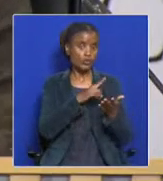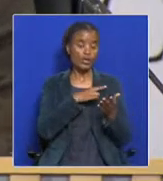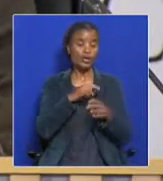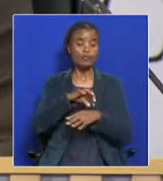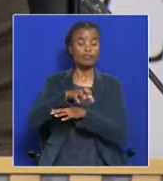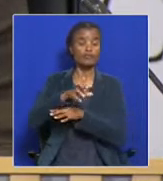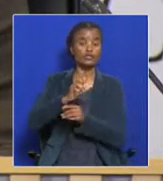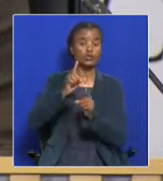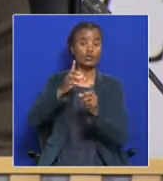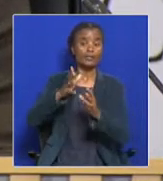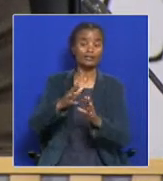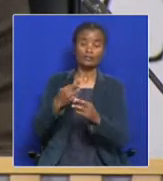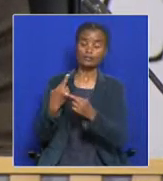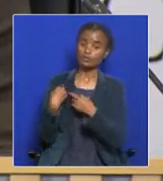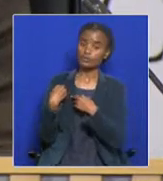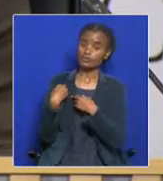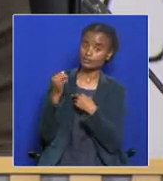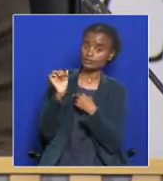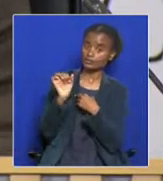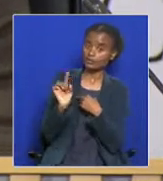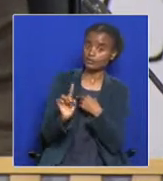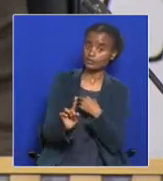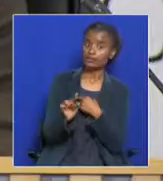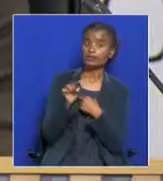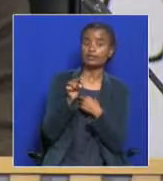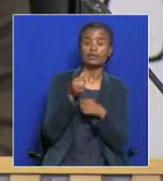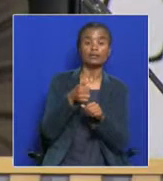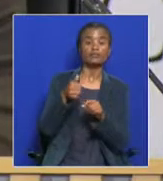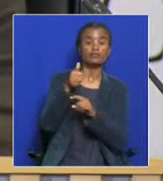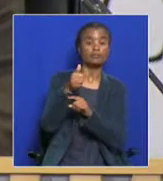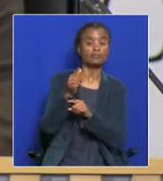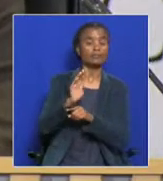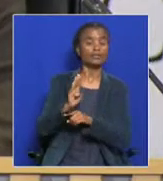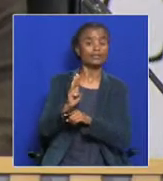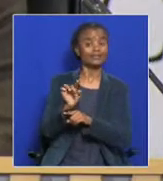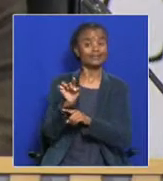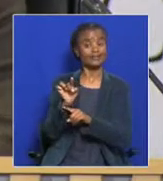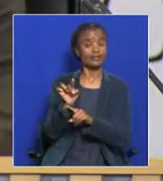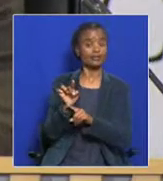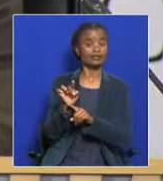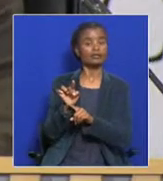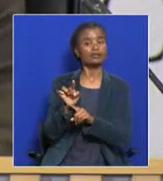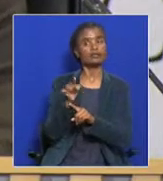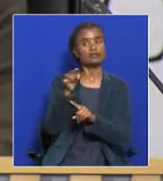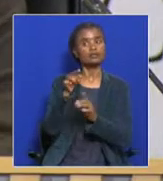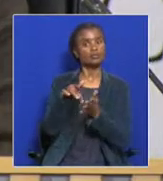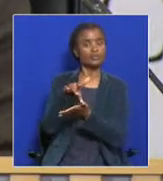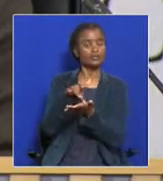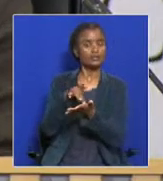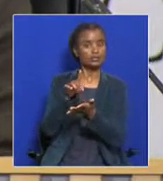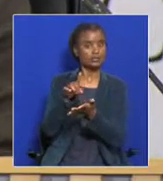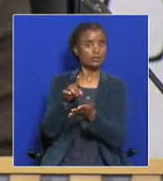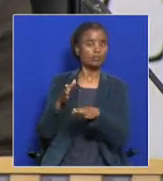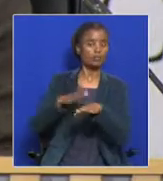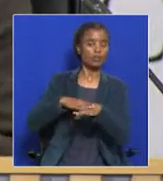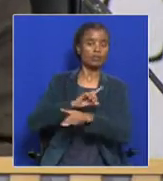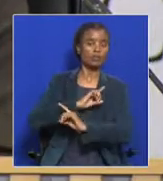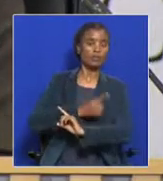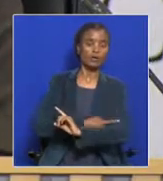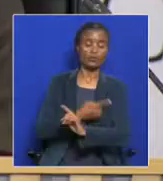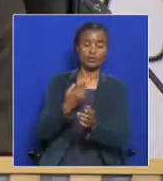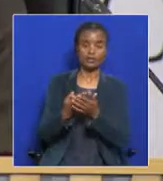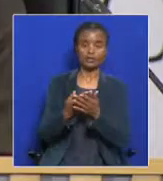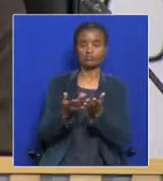a brigadier's word will hold more importance, especially when communicating with influential people at the FSL, rather